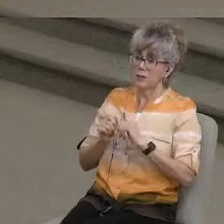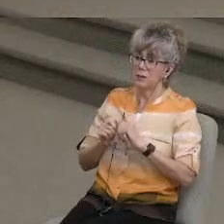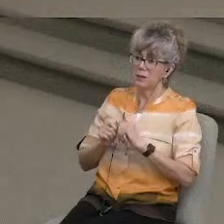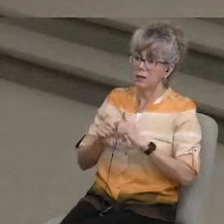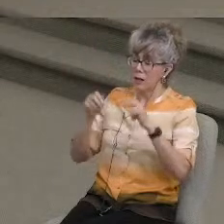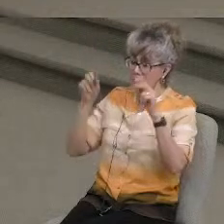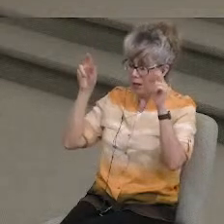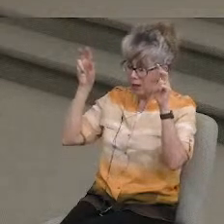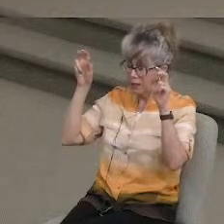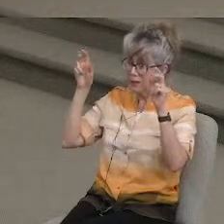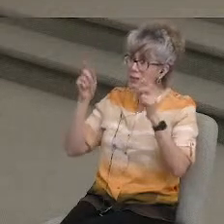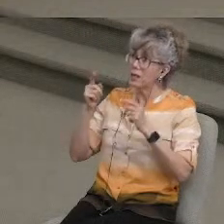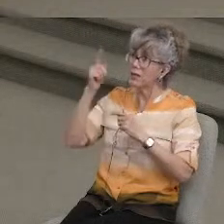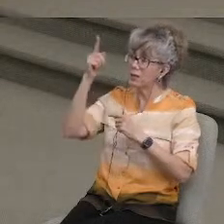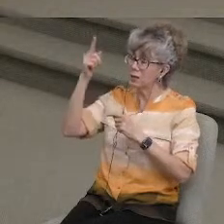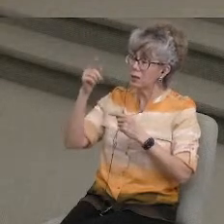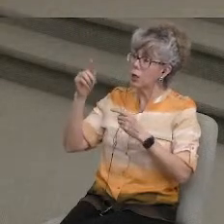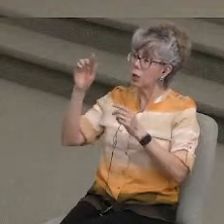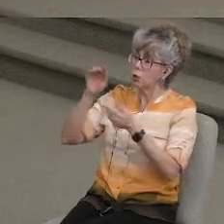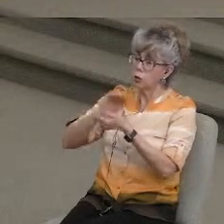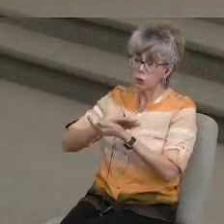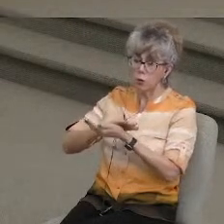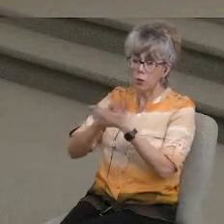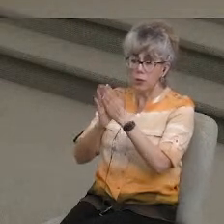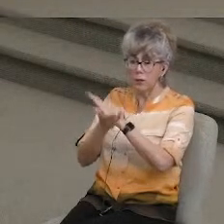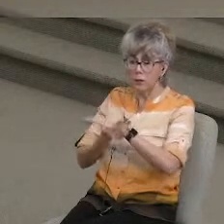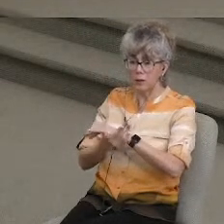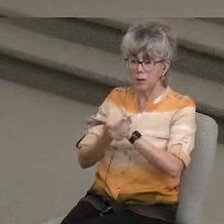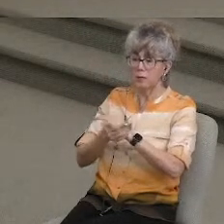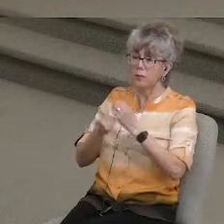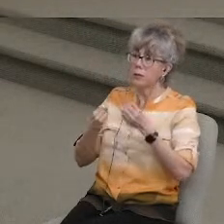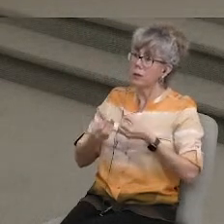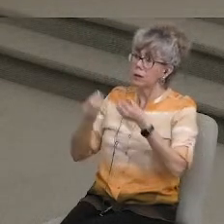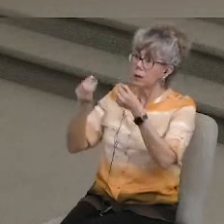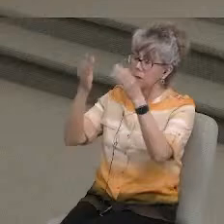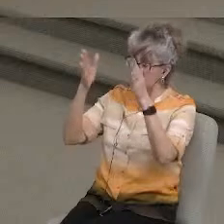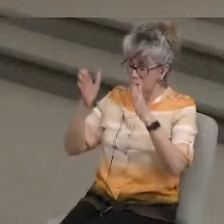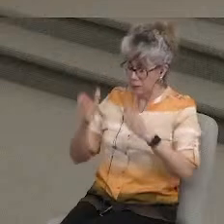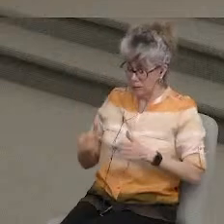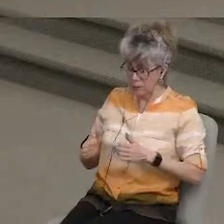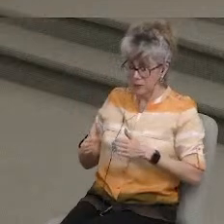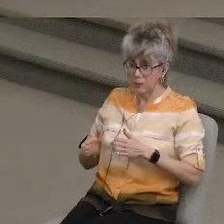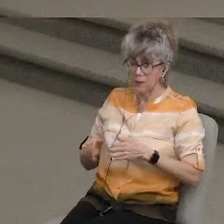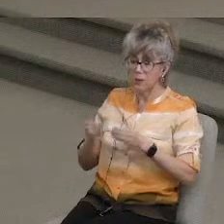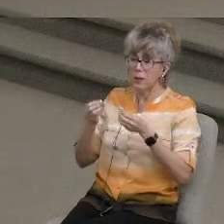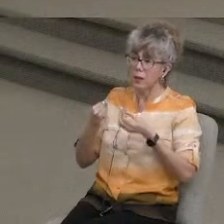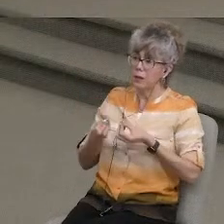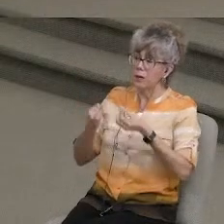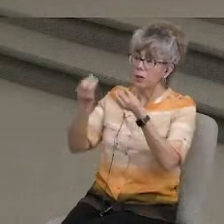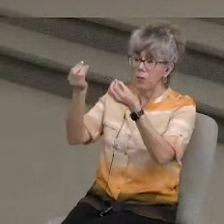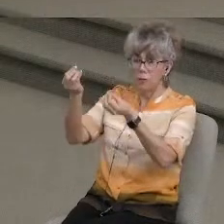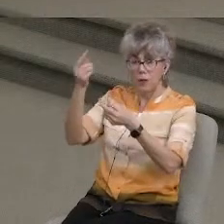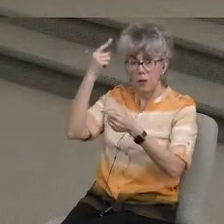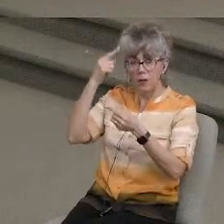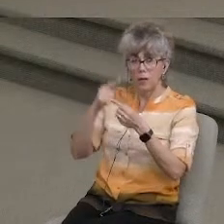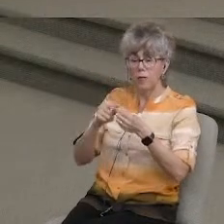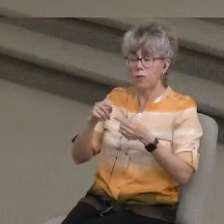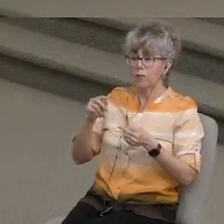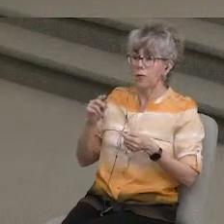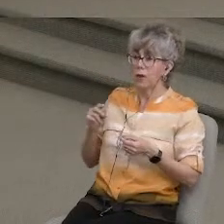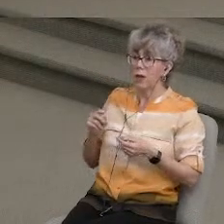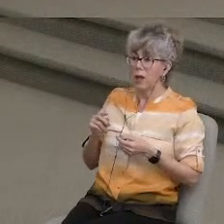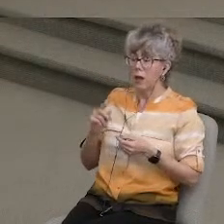He became a servant, and he faithfully obeyed and suffered for us. You remember those words in the